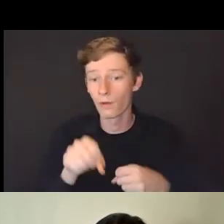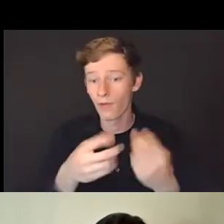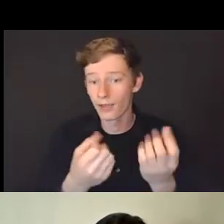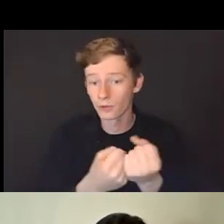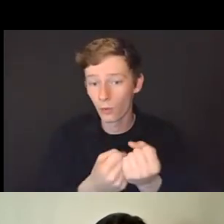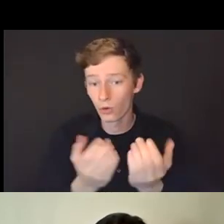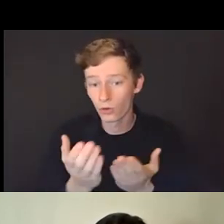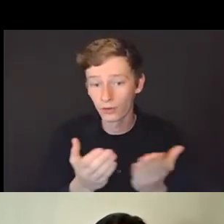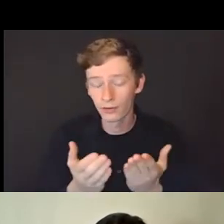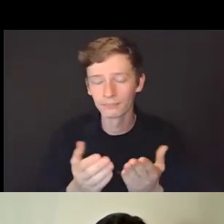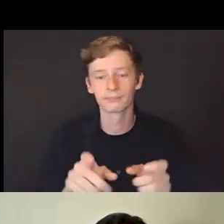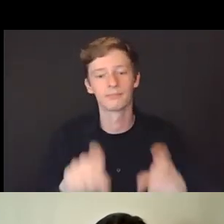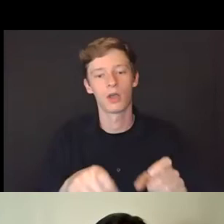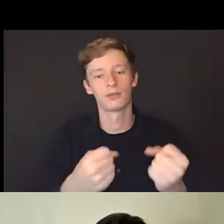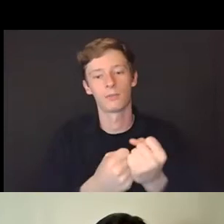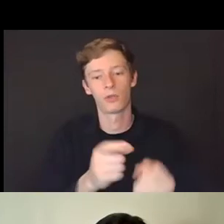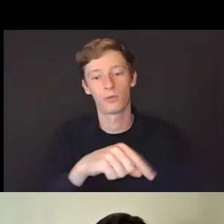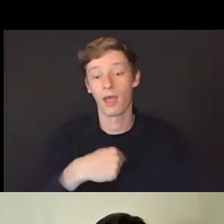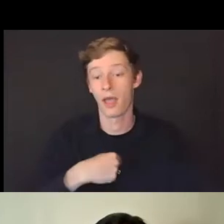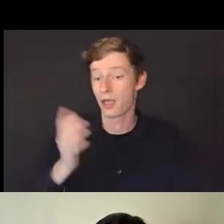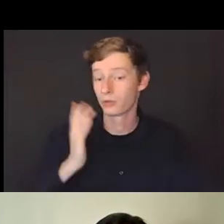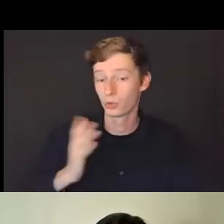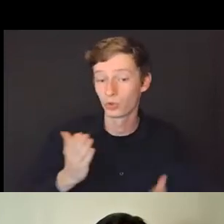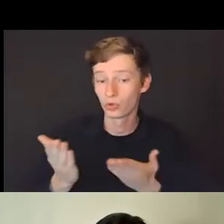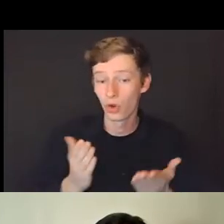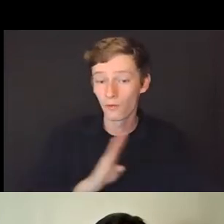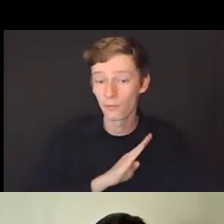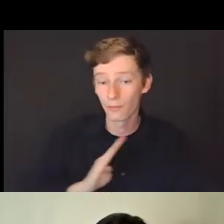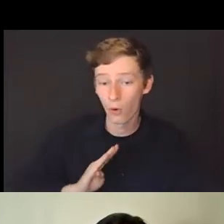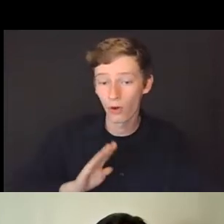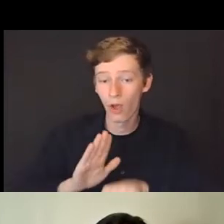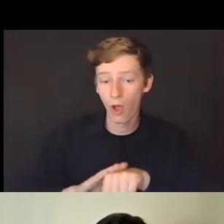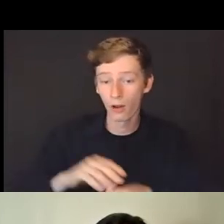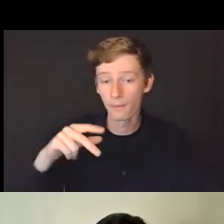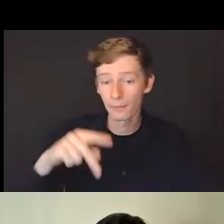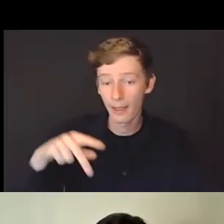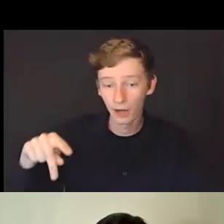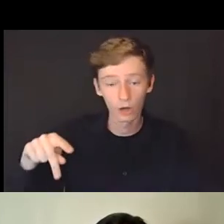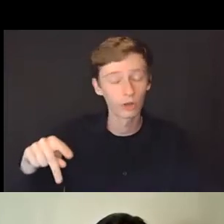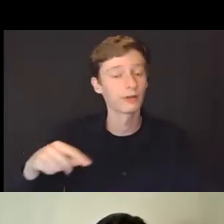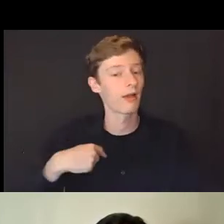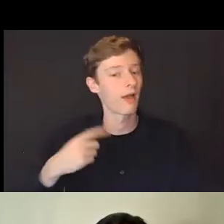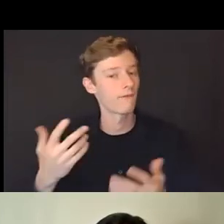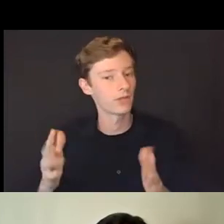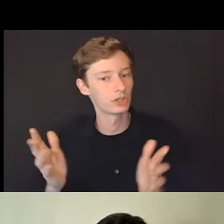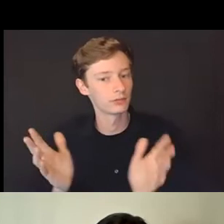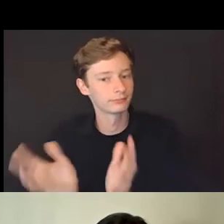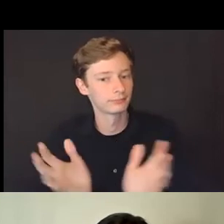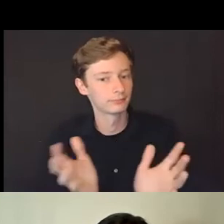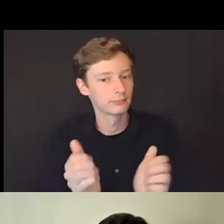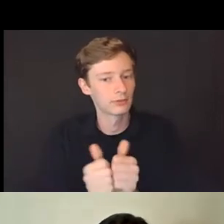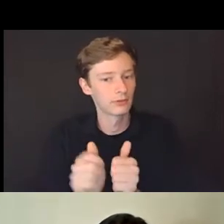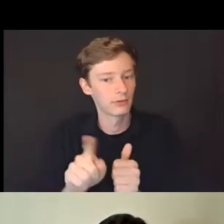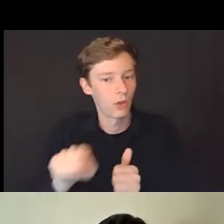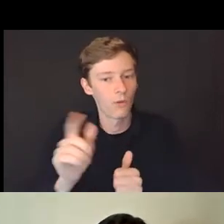board of Planned Parenthood. I have talked to some of my former board members who are still